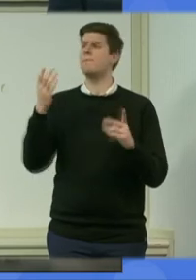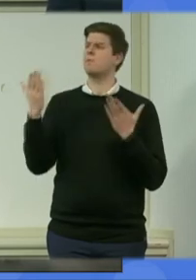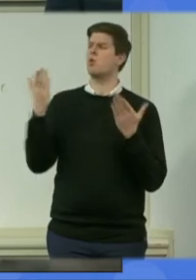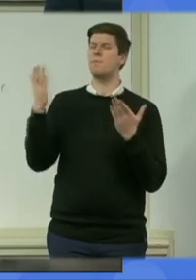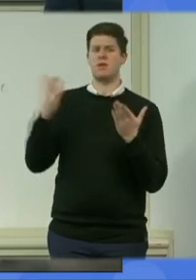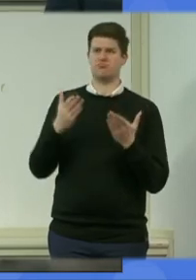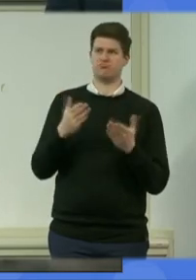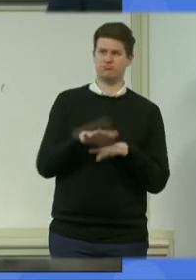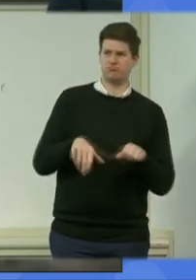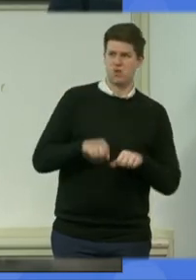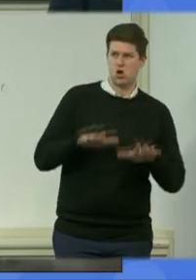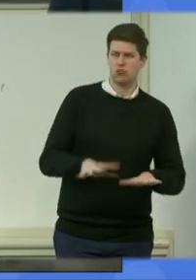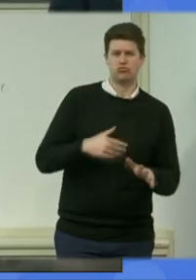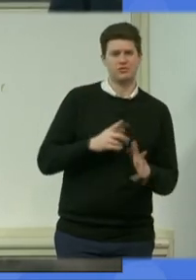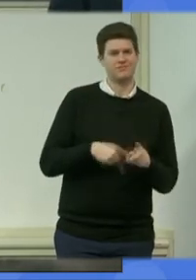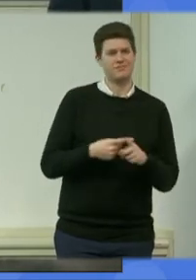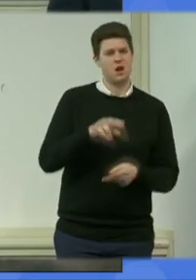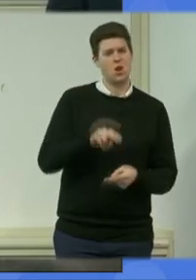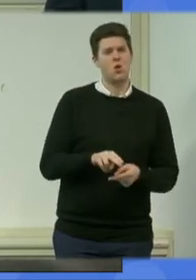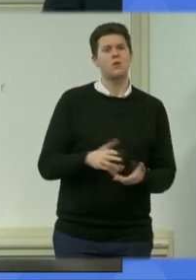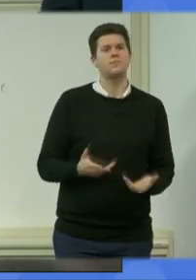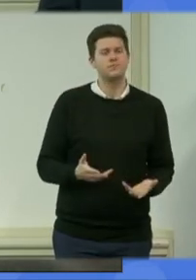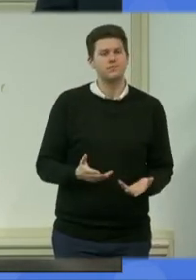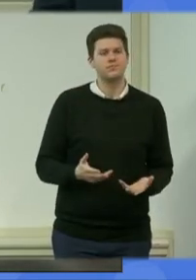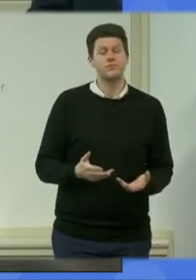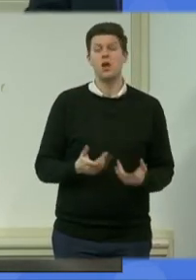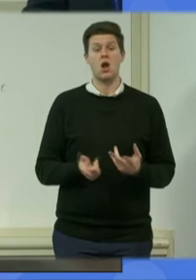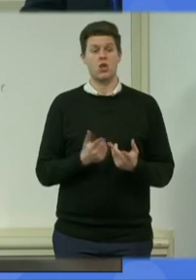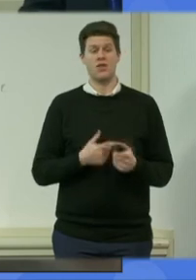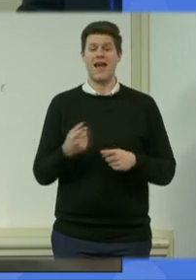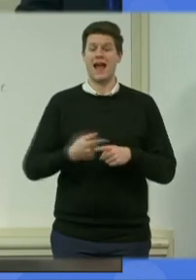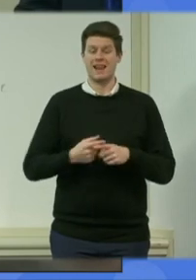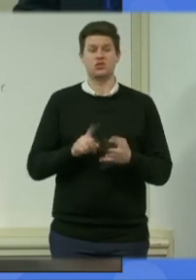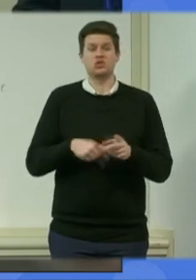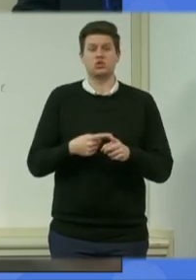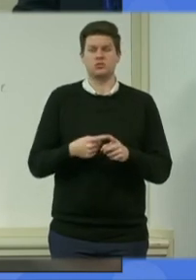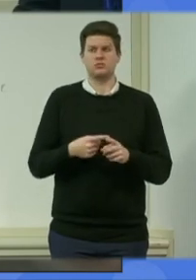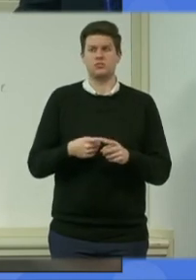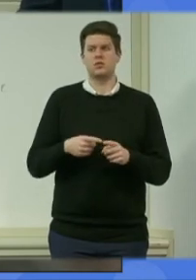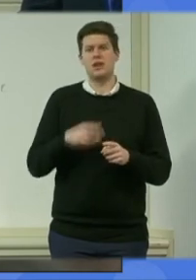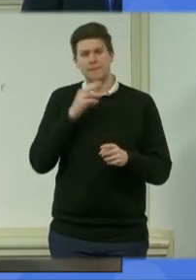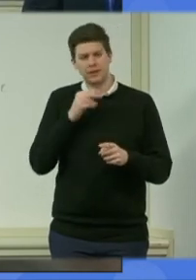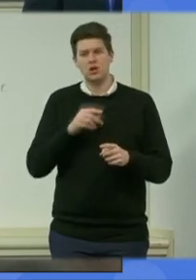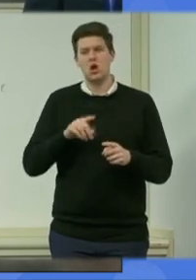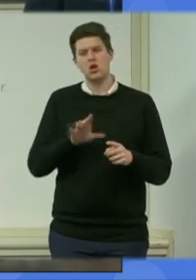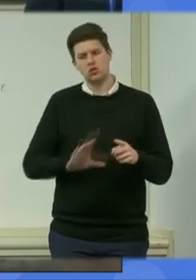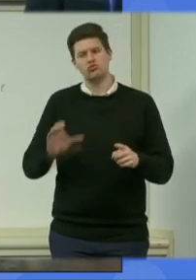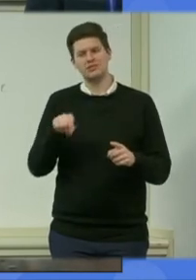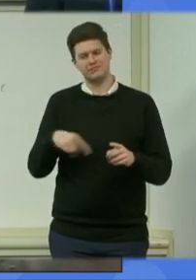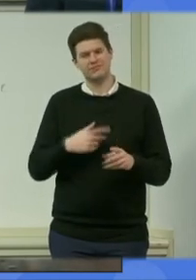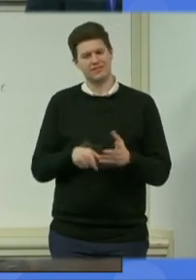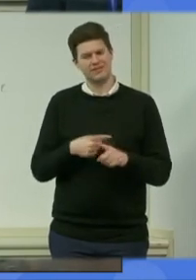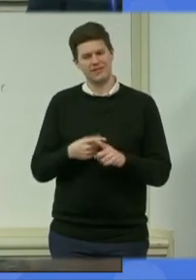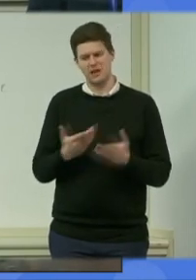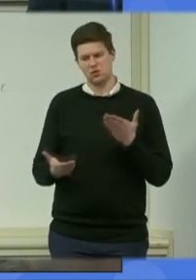I said as well is that compared to some of our English-speaking sort of countries, we're slightly higher tax. So there's kind of a question about kind of what kind of country you want to